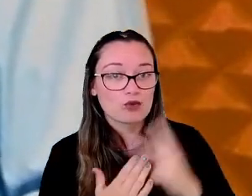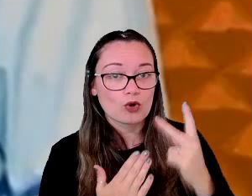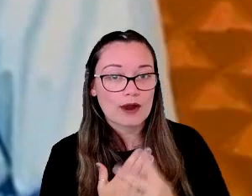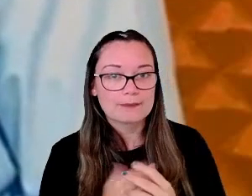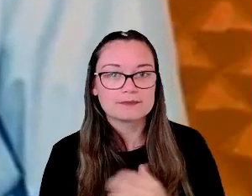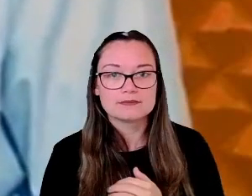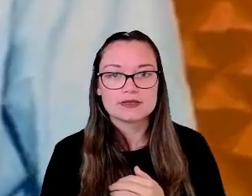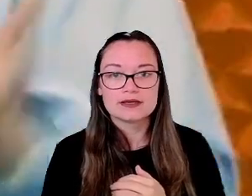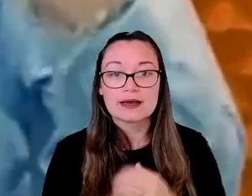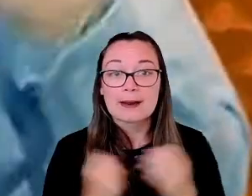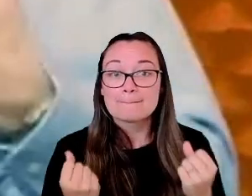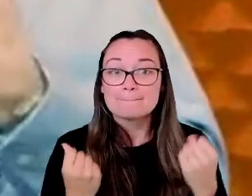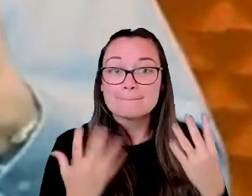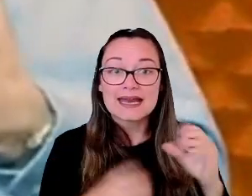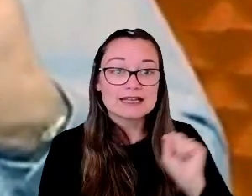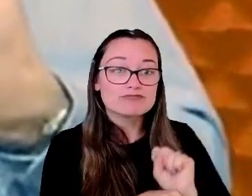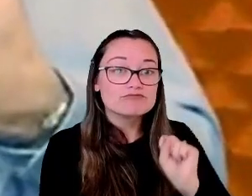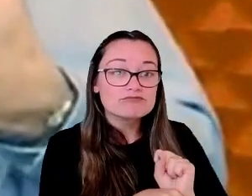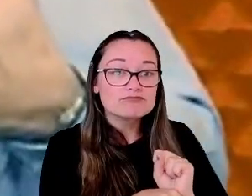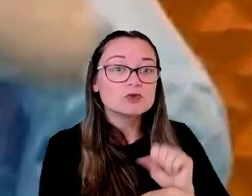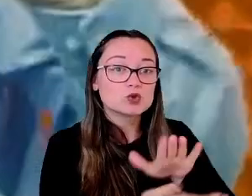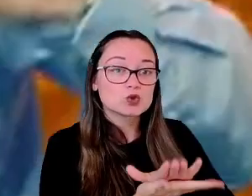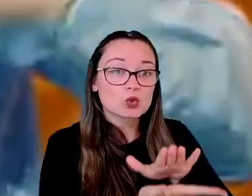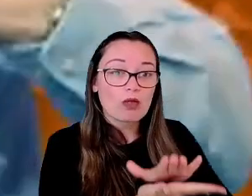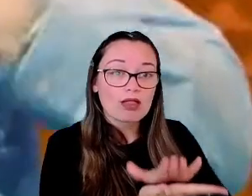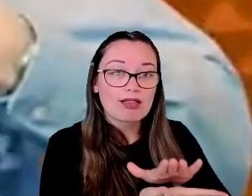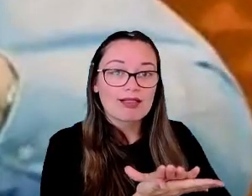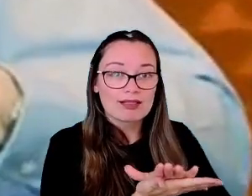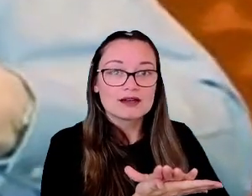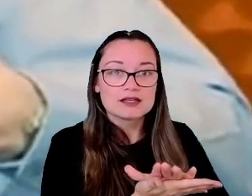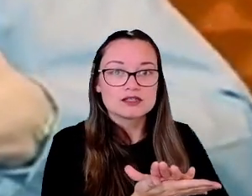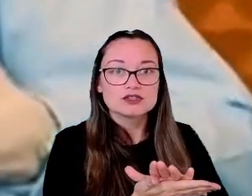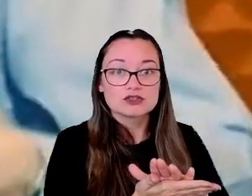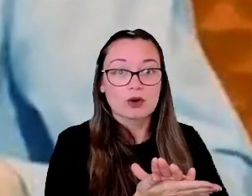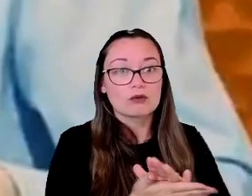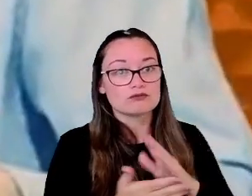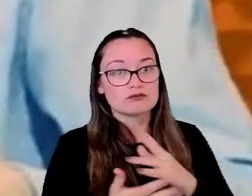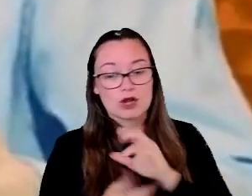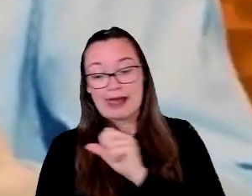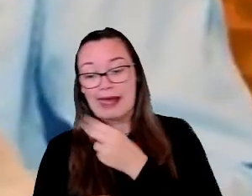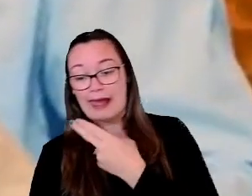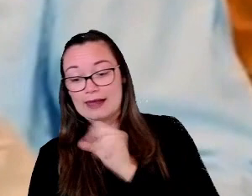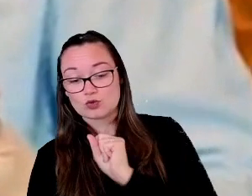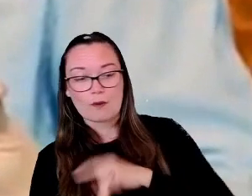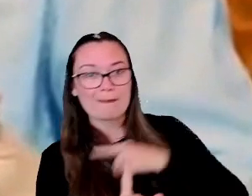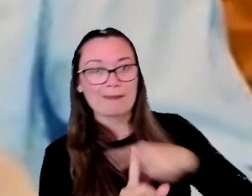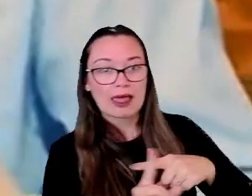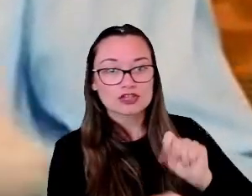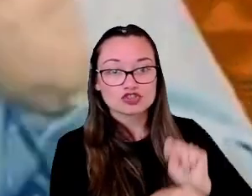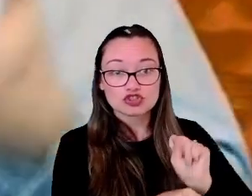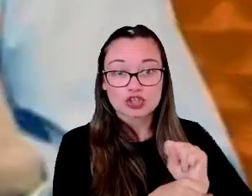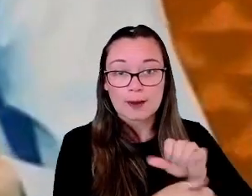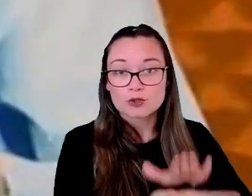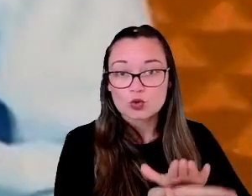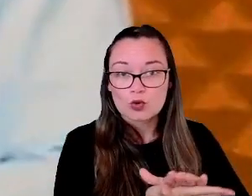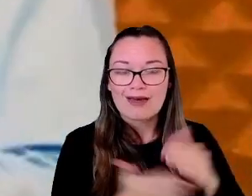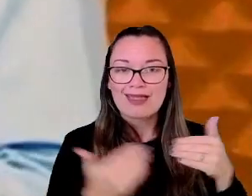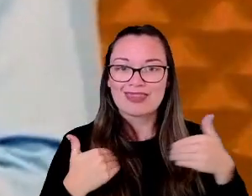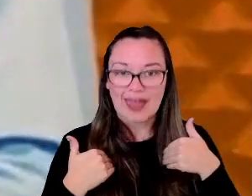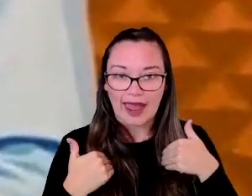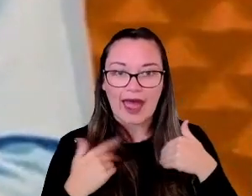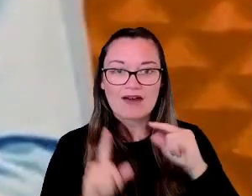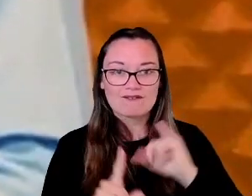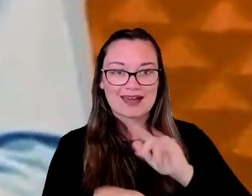that are attached to high schools, I'm thinking of the vocational school that's actually attached to my high school, has ag programs where they will teach you